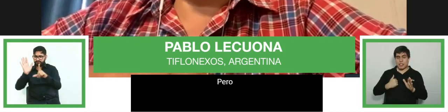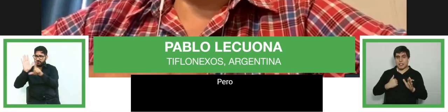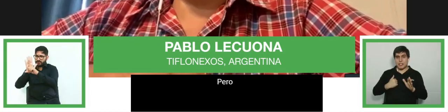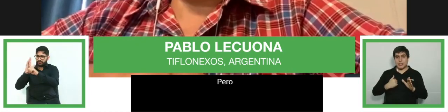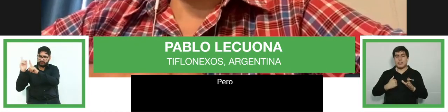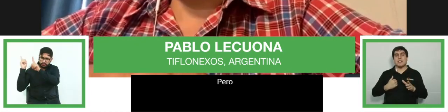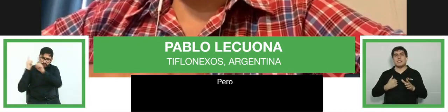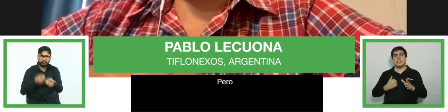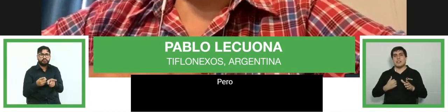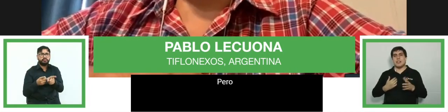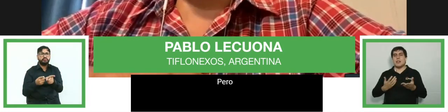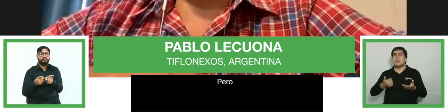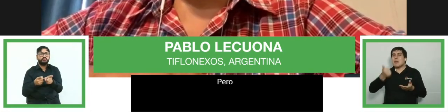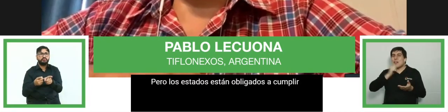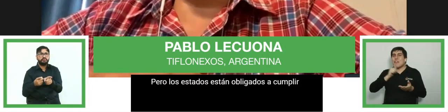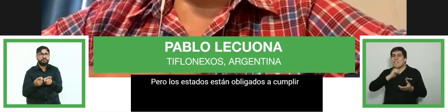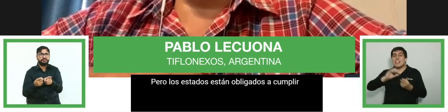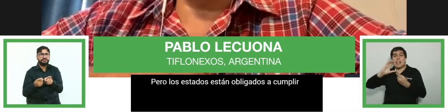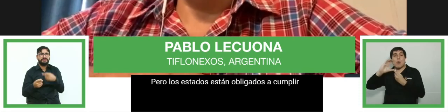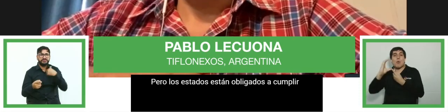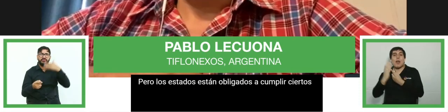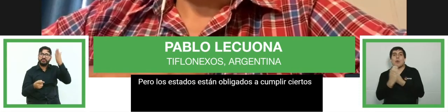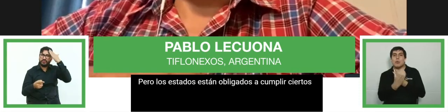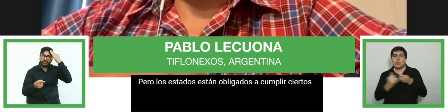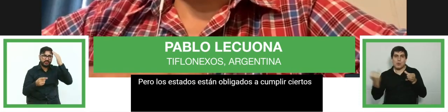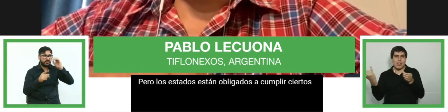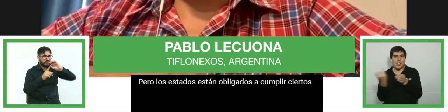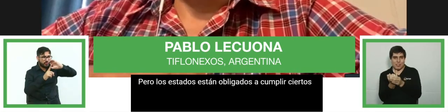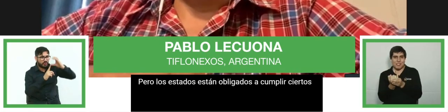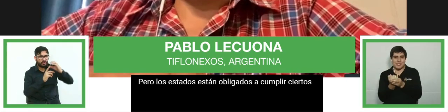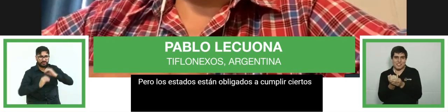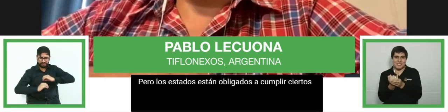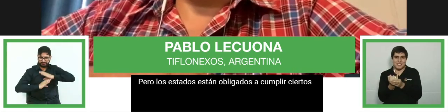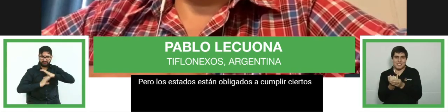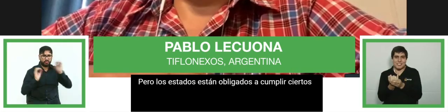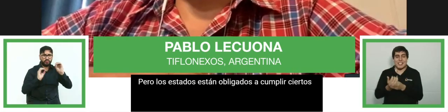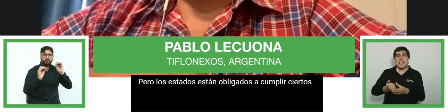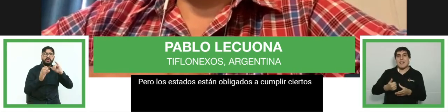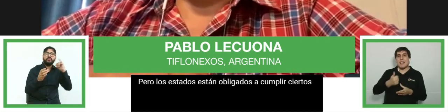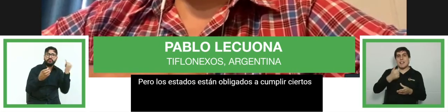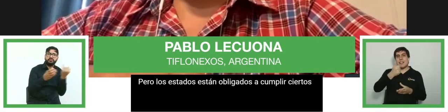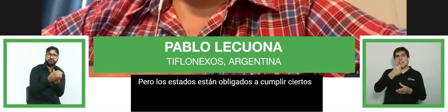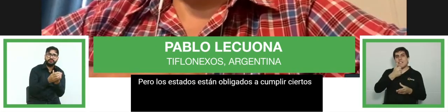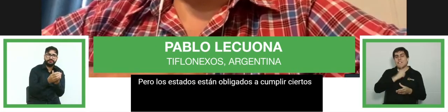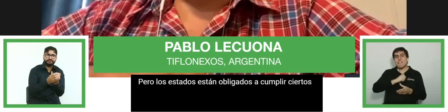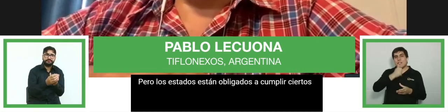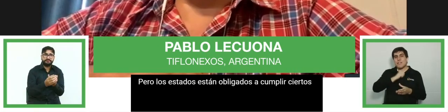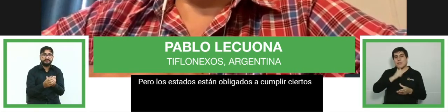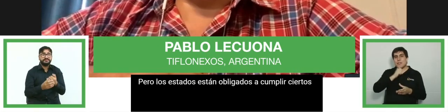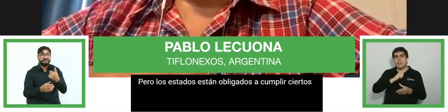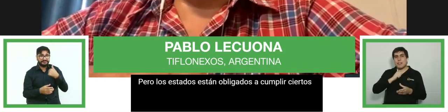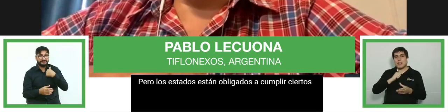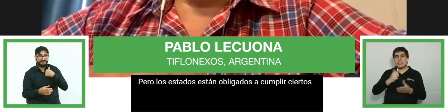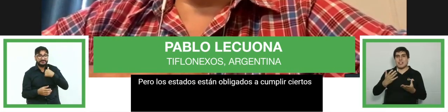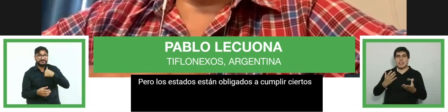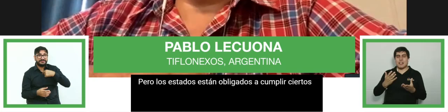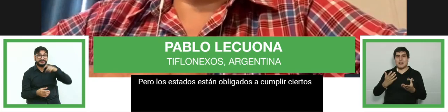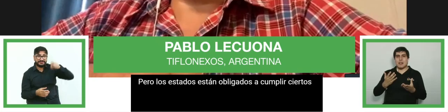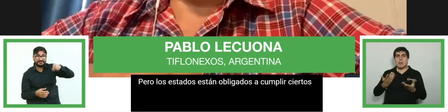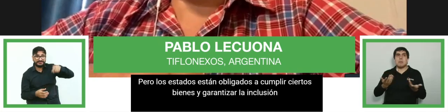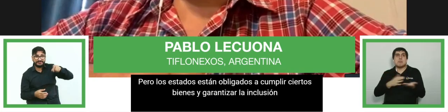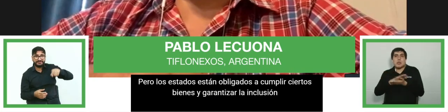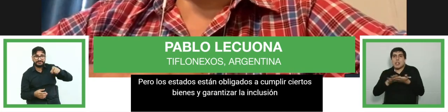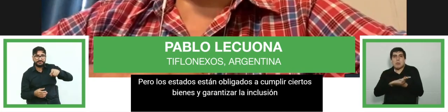real culture, real visibility. There are still things happening, like the states do not assign